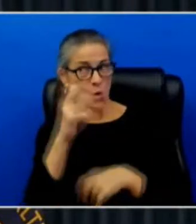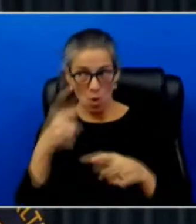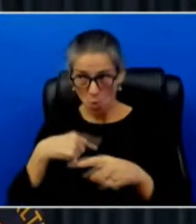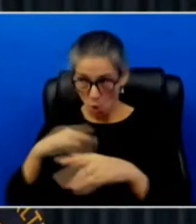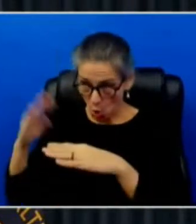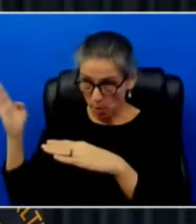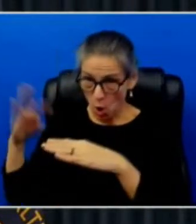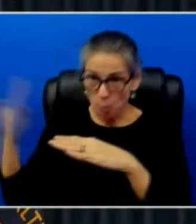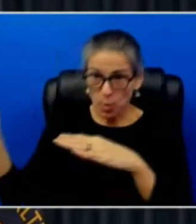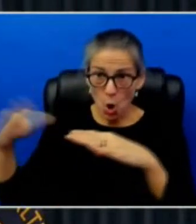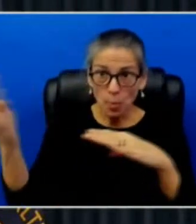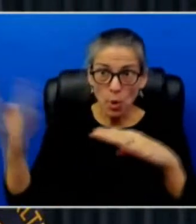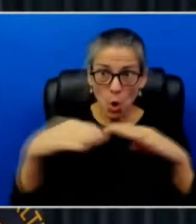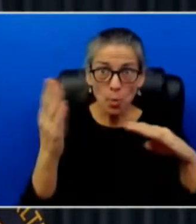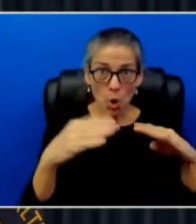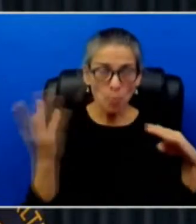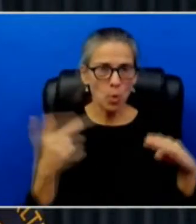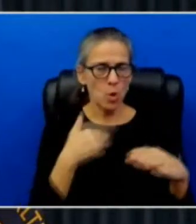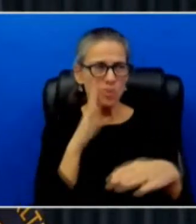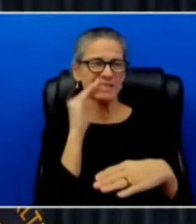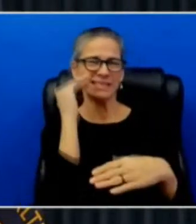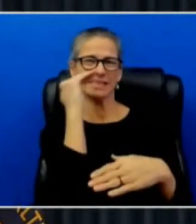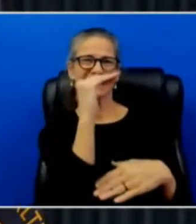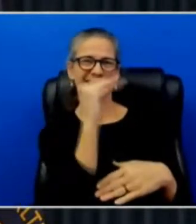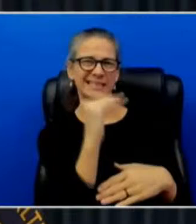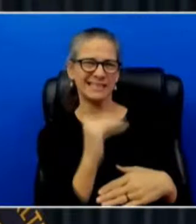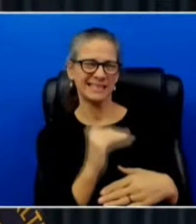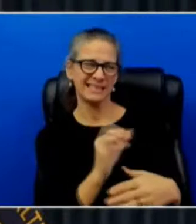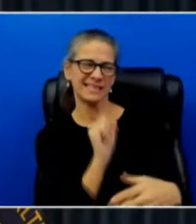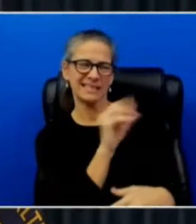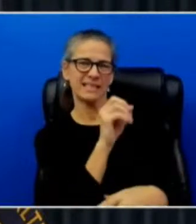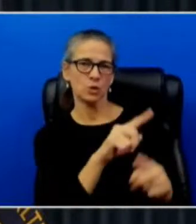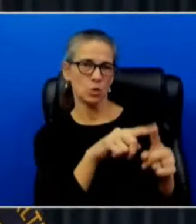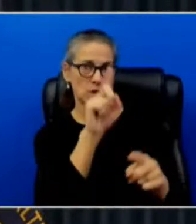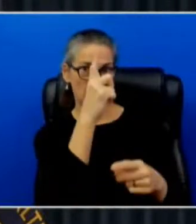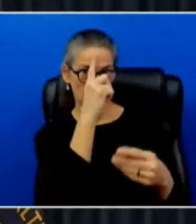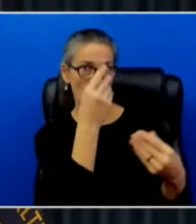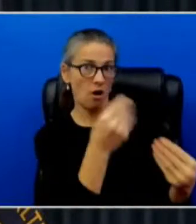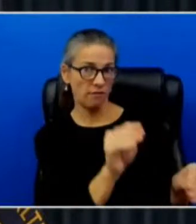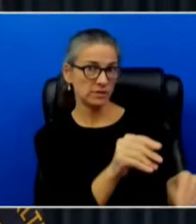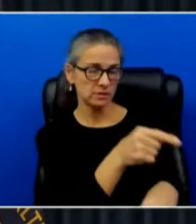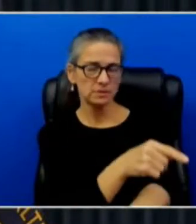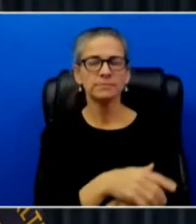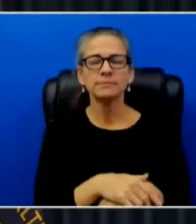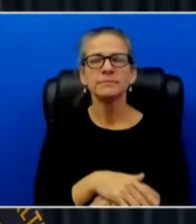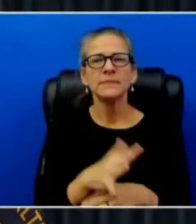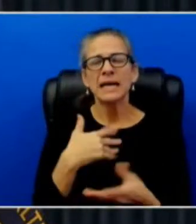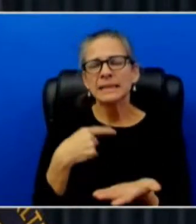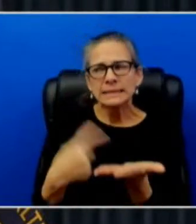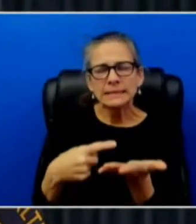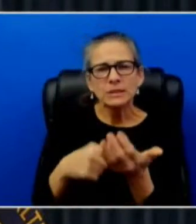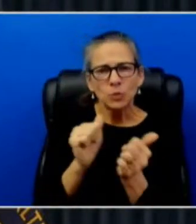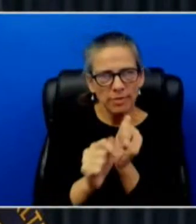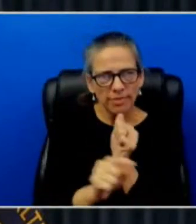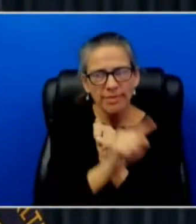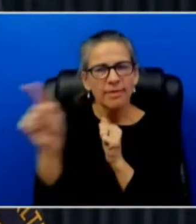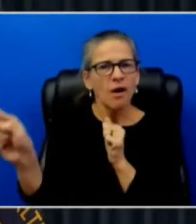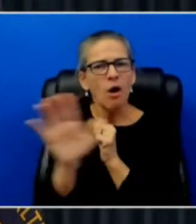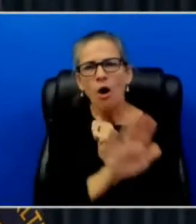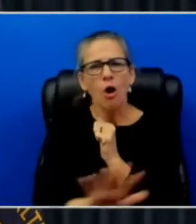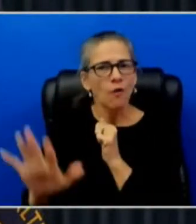throughout this event. Many of our counties already are operating warming centers, and I've been talking to our judges across the Commonwealth, and they're sharing with